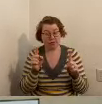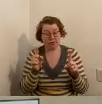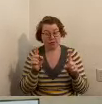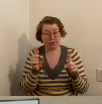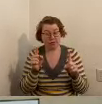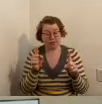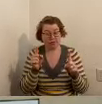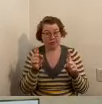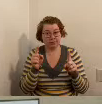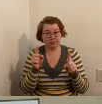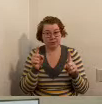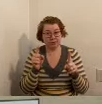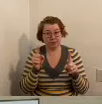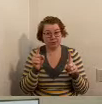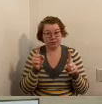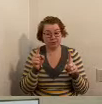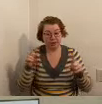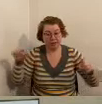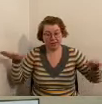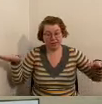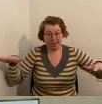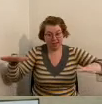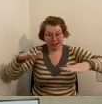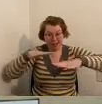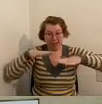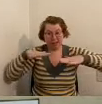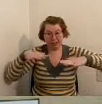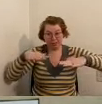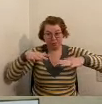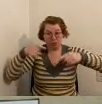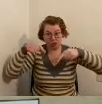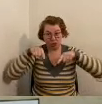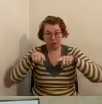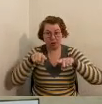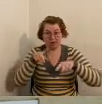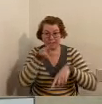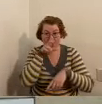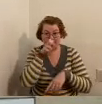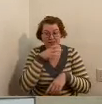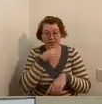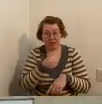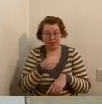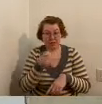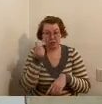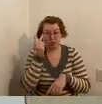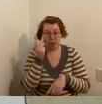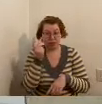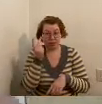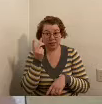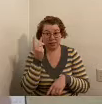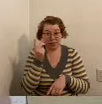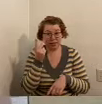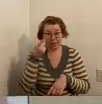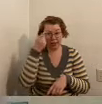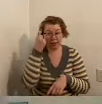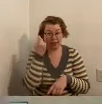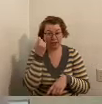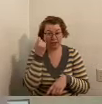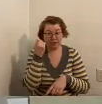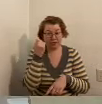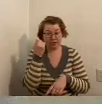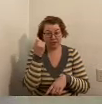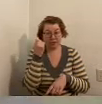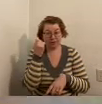the land was during the Ice Age. You can see because it